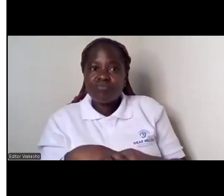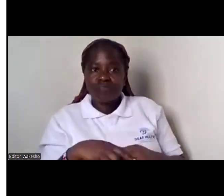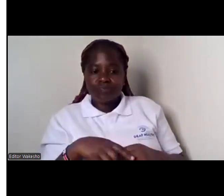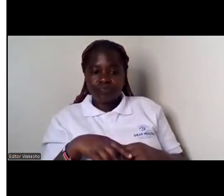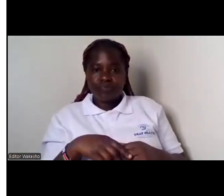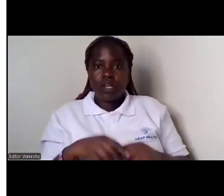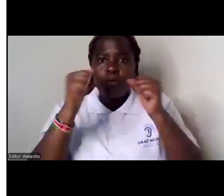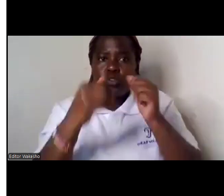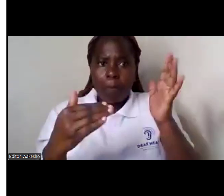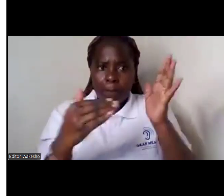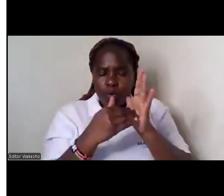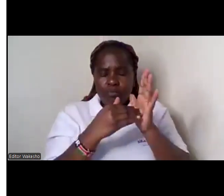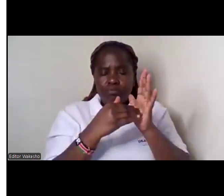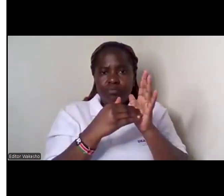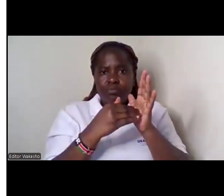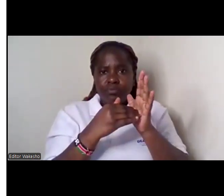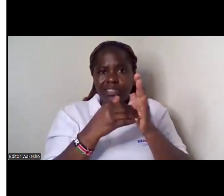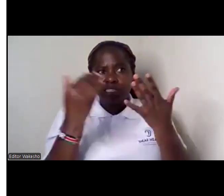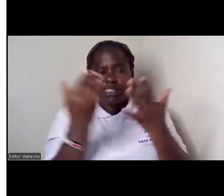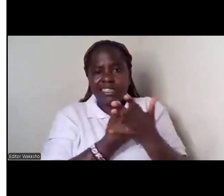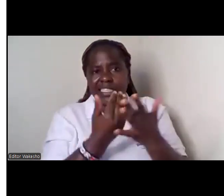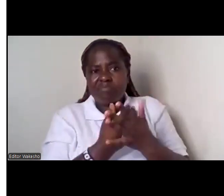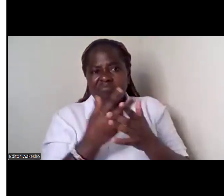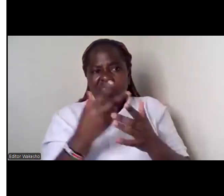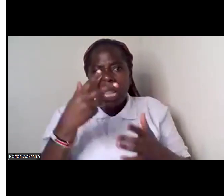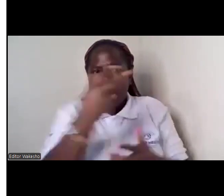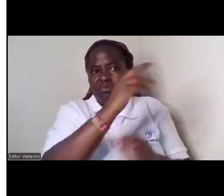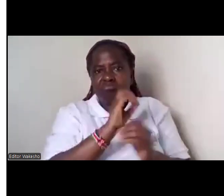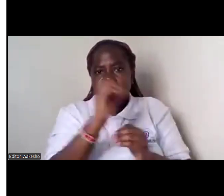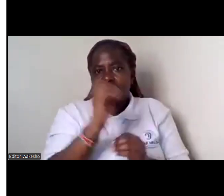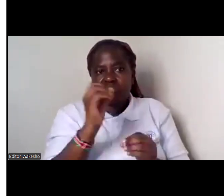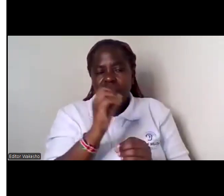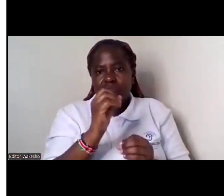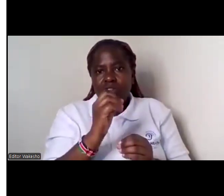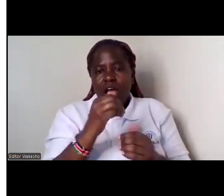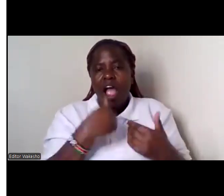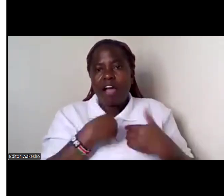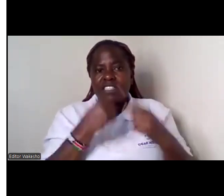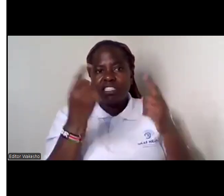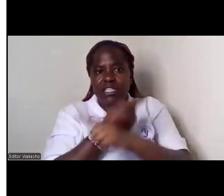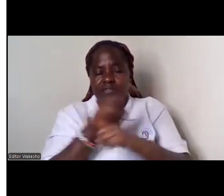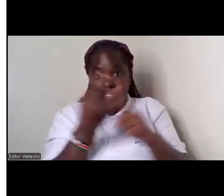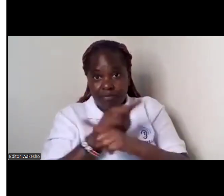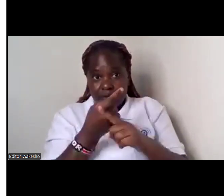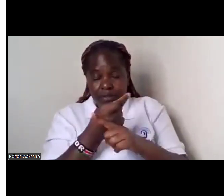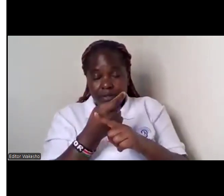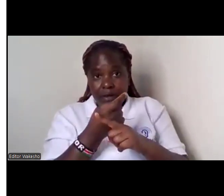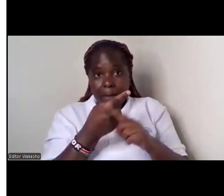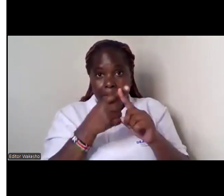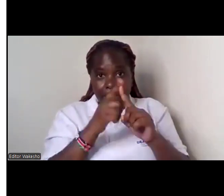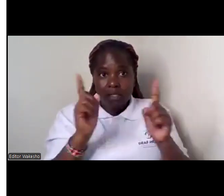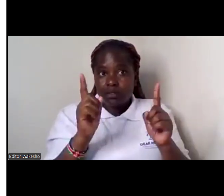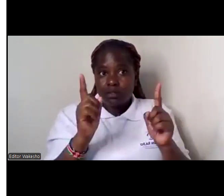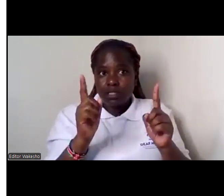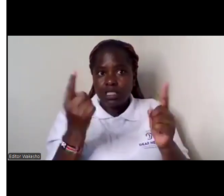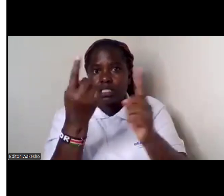block the area. There are some that don't even cut at all. So there are many methods. But the main thing that differs is just